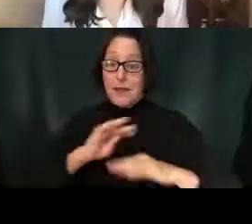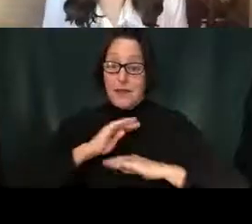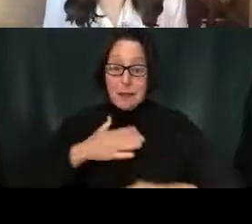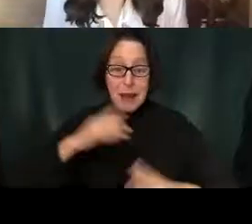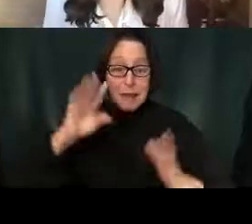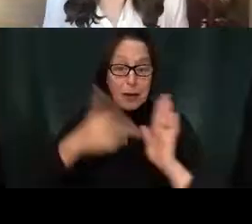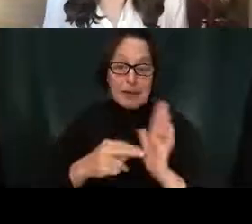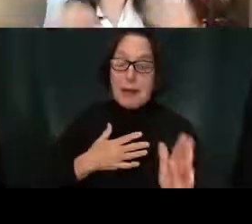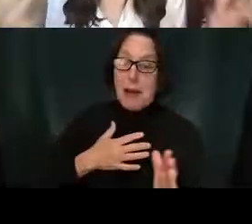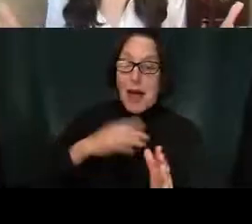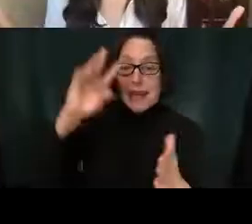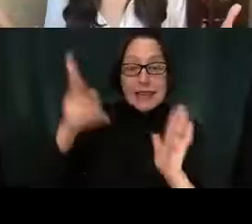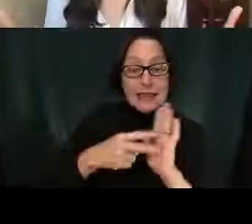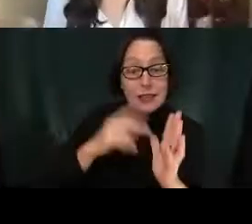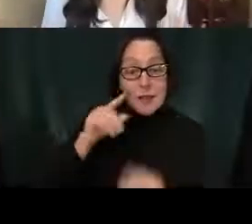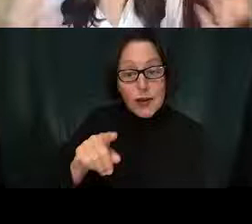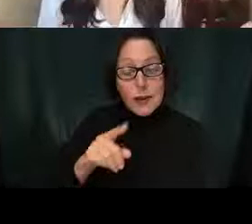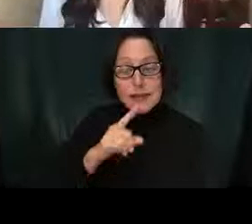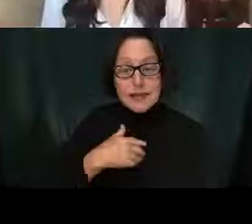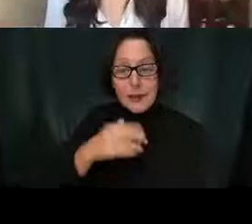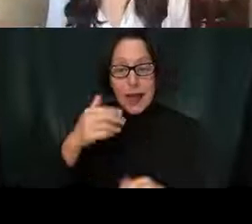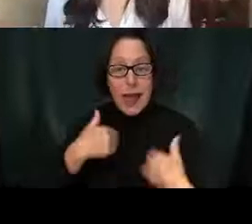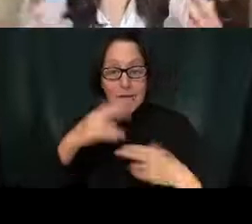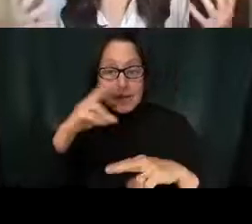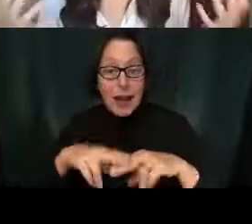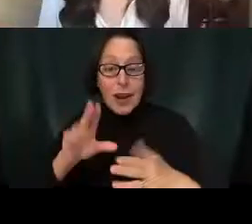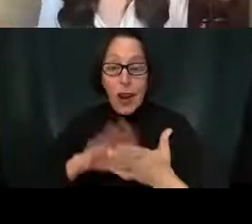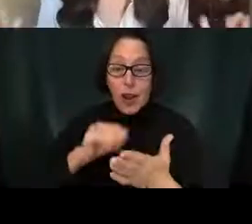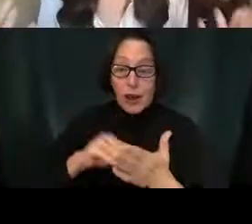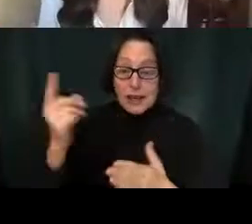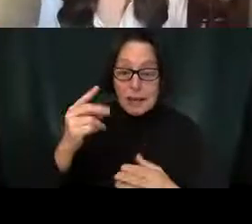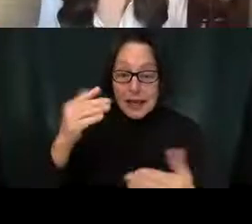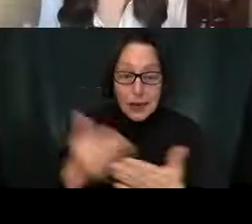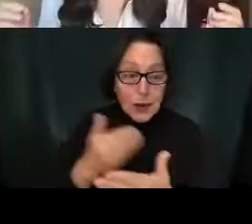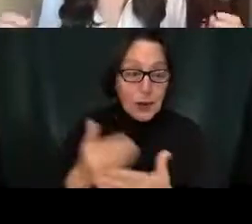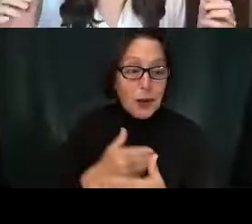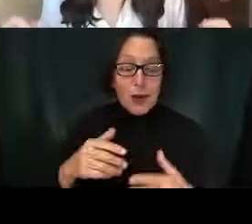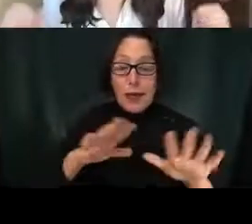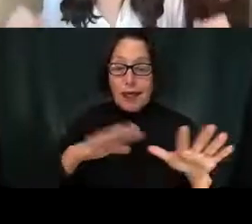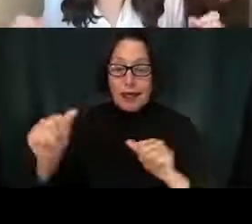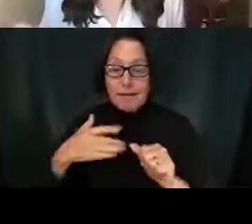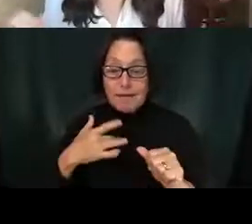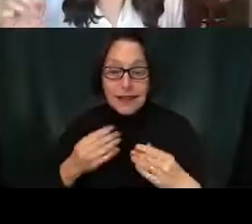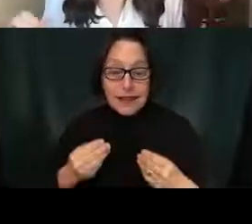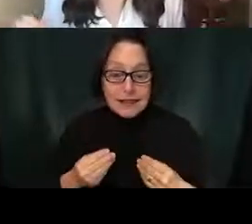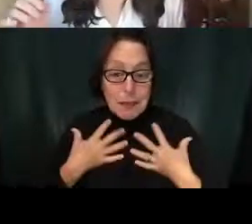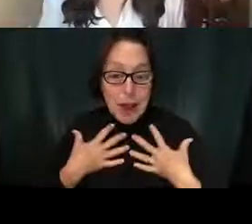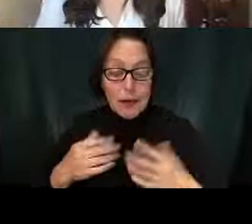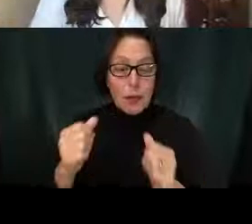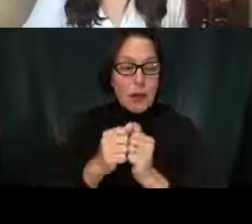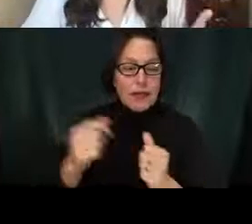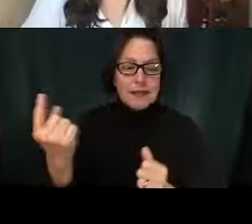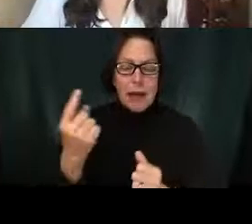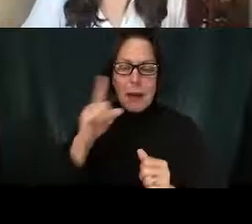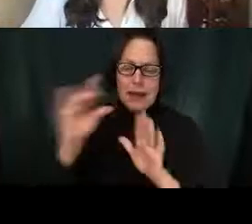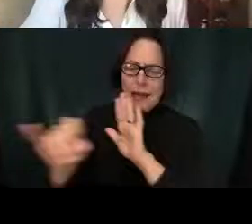my intention for you is to have fun, to learn something new, walk away feeling inspired, and also with an identified goal for